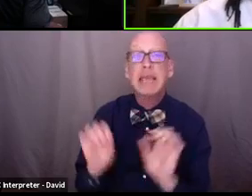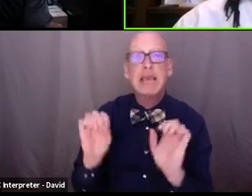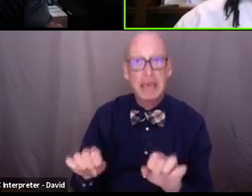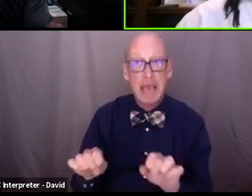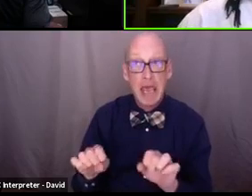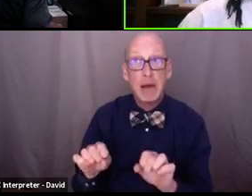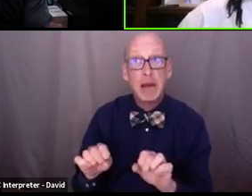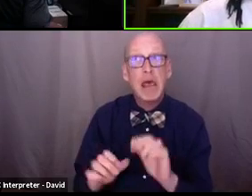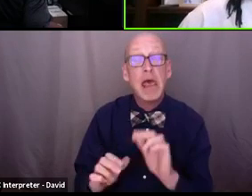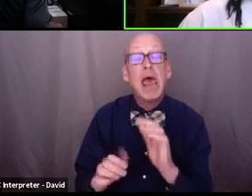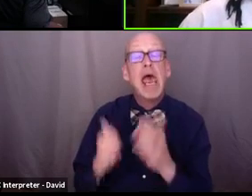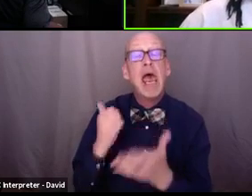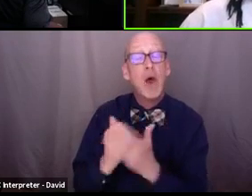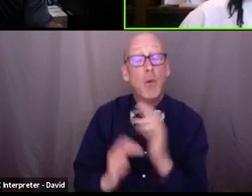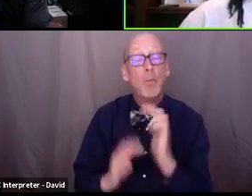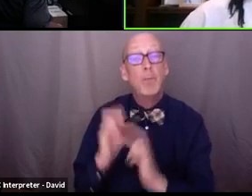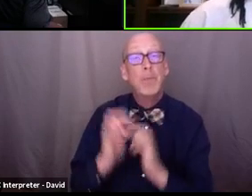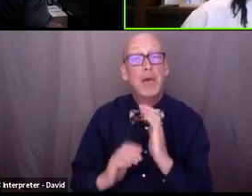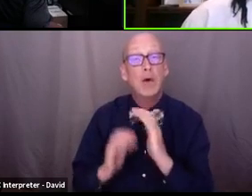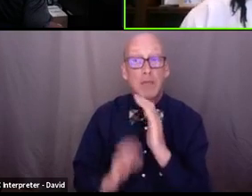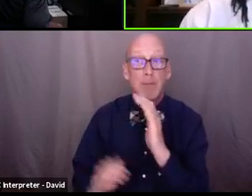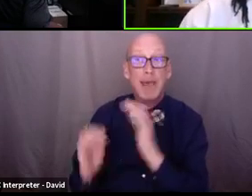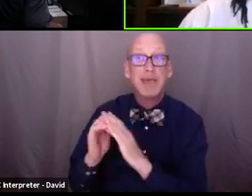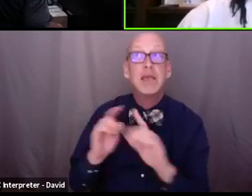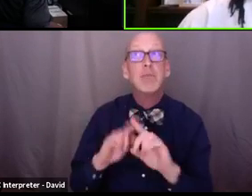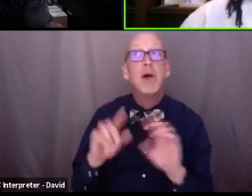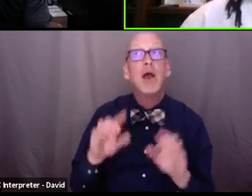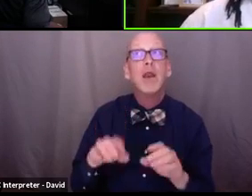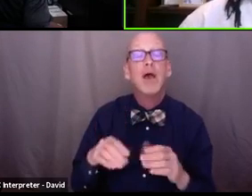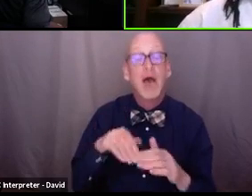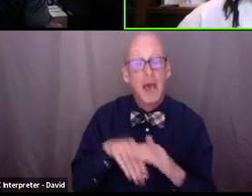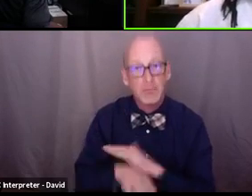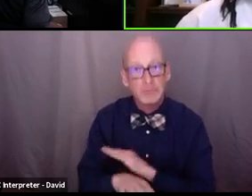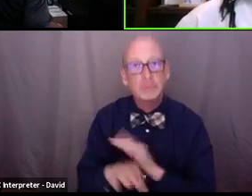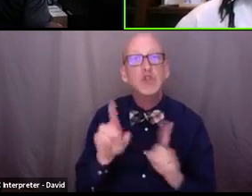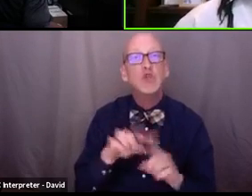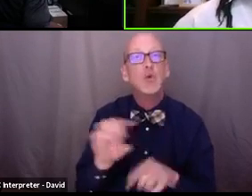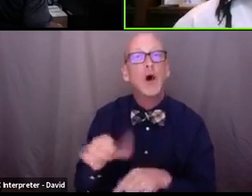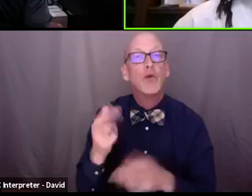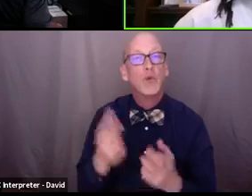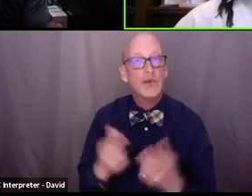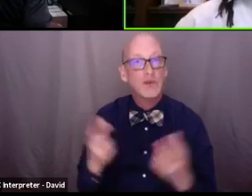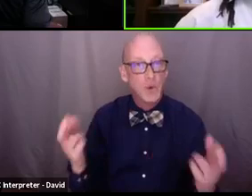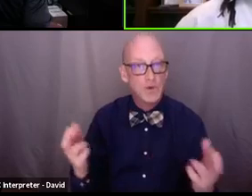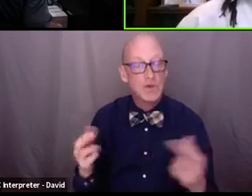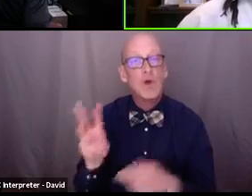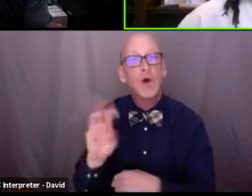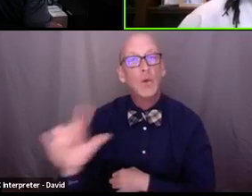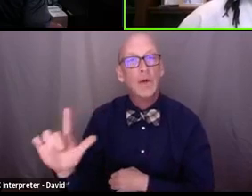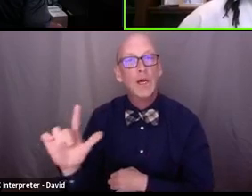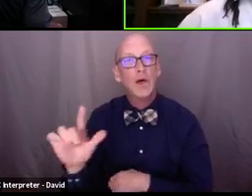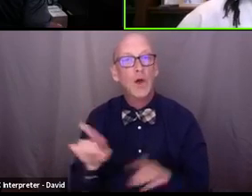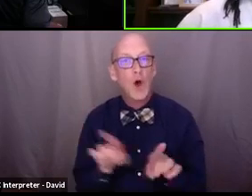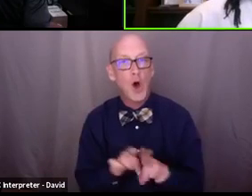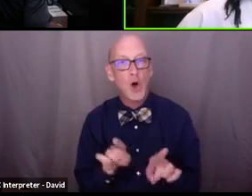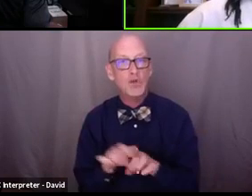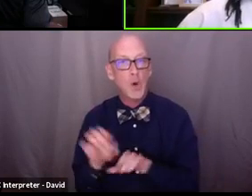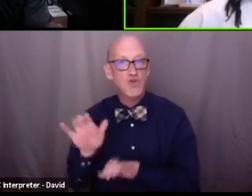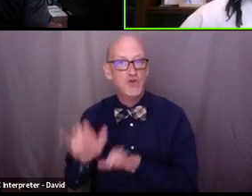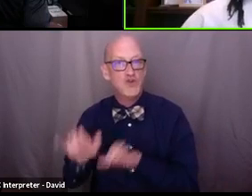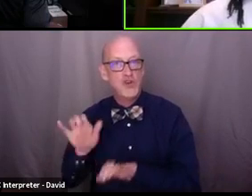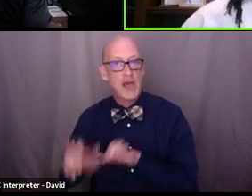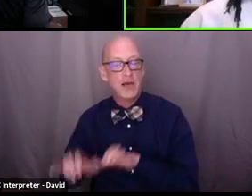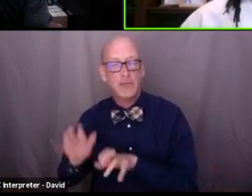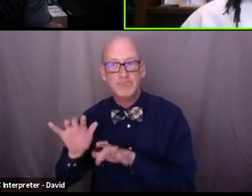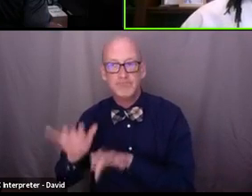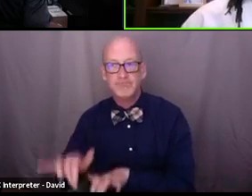capacity, but give you opportunities to other resources that I just stated. And Will, I'm also going to put into the chat,